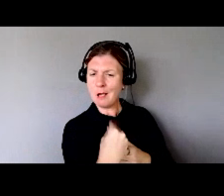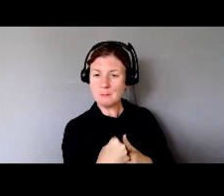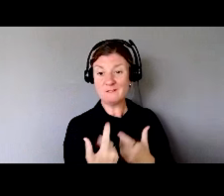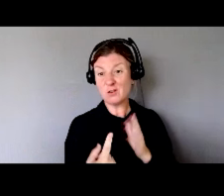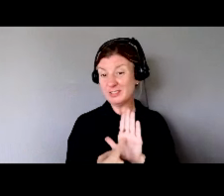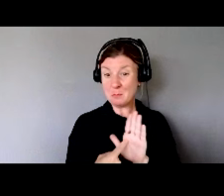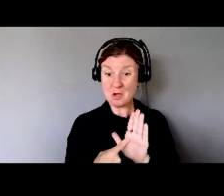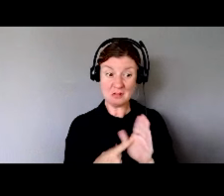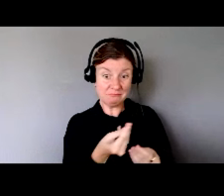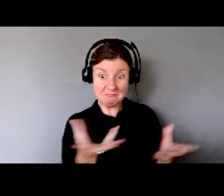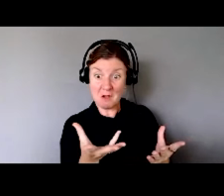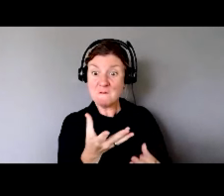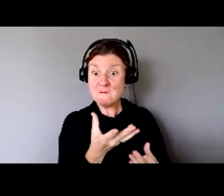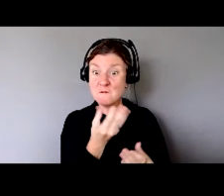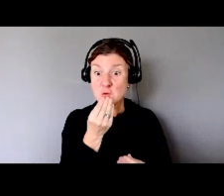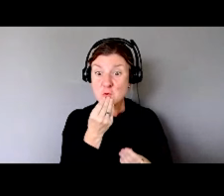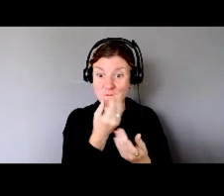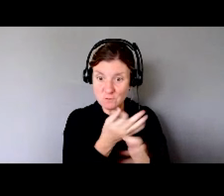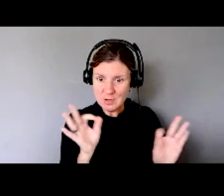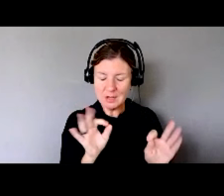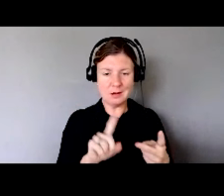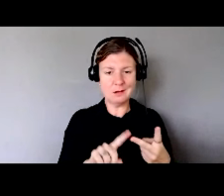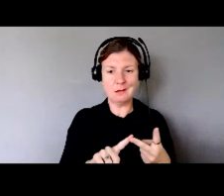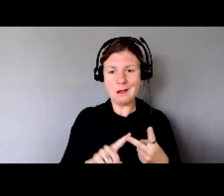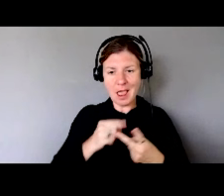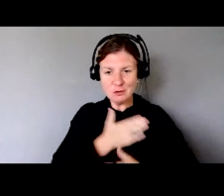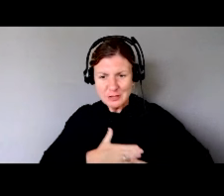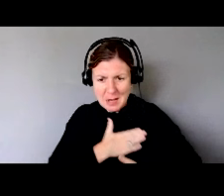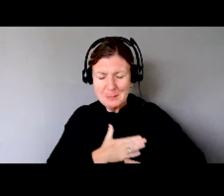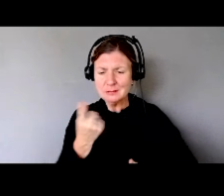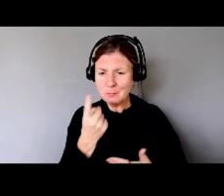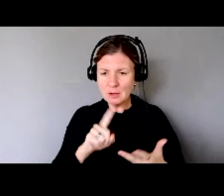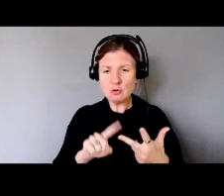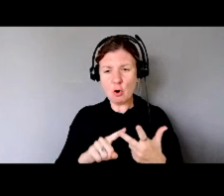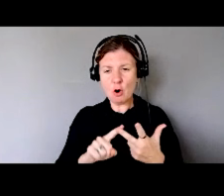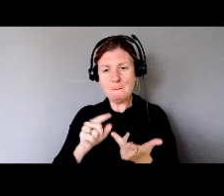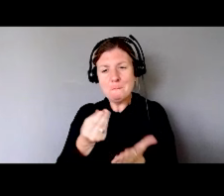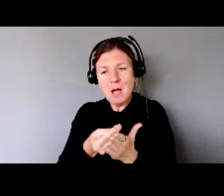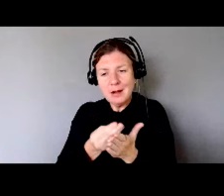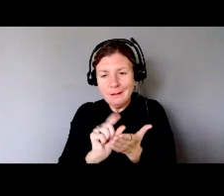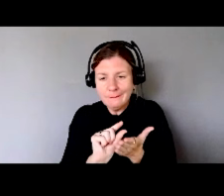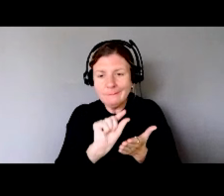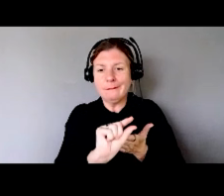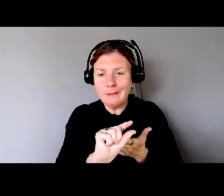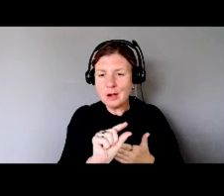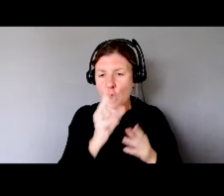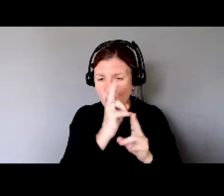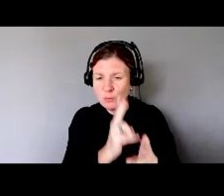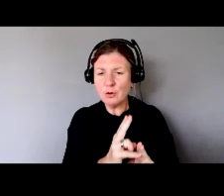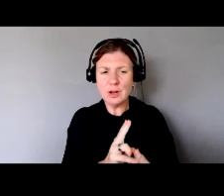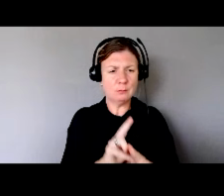entertainment, honorarium, or even educational opportunities. Community engagement sessions can be advertised